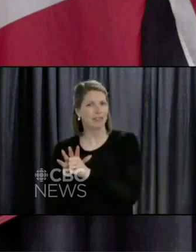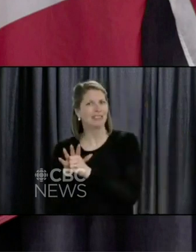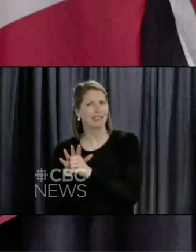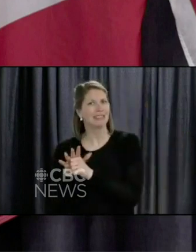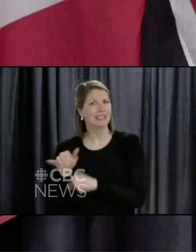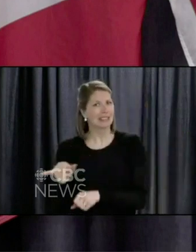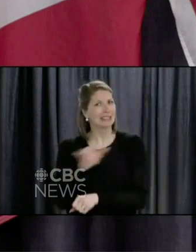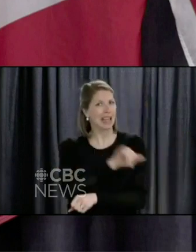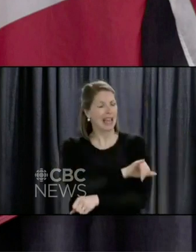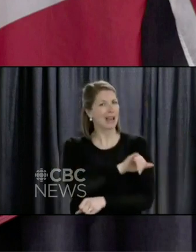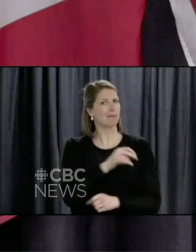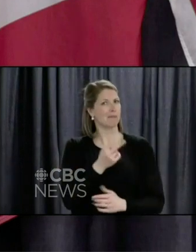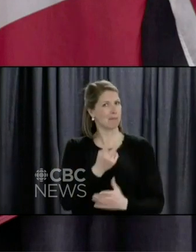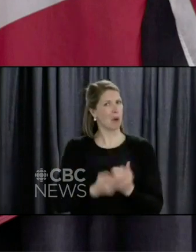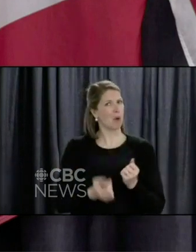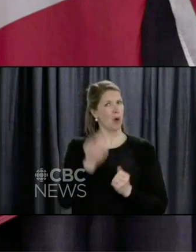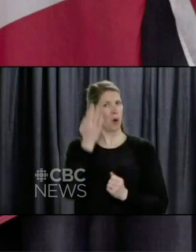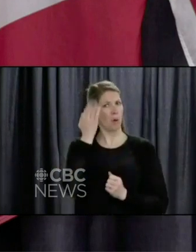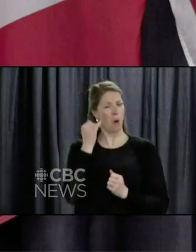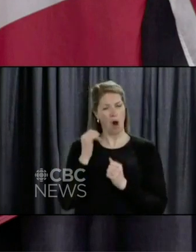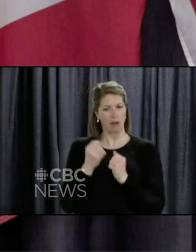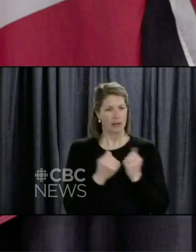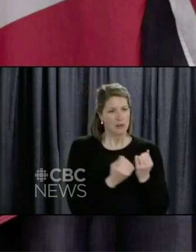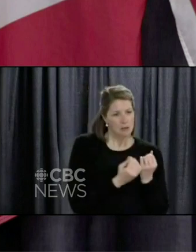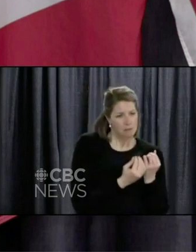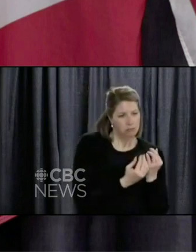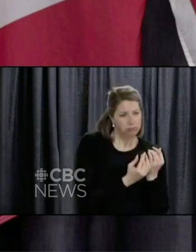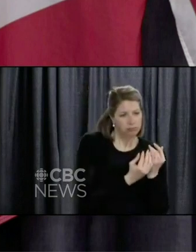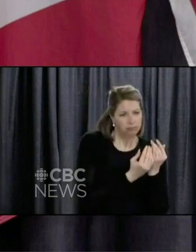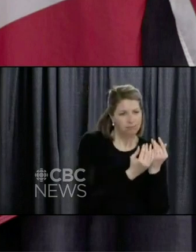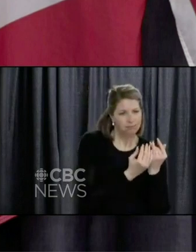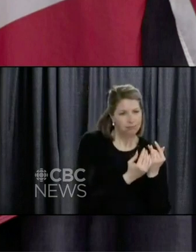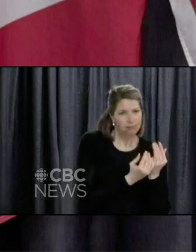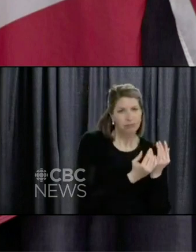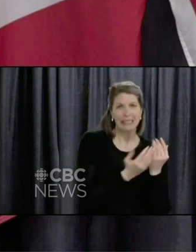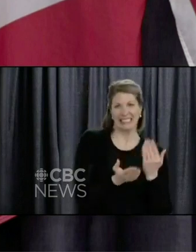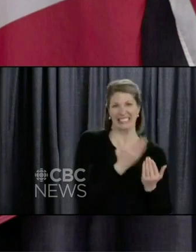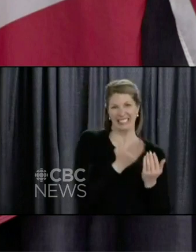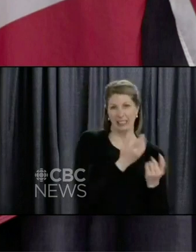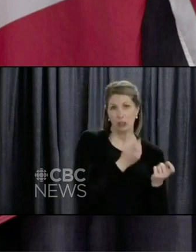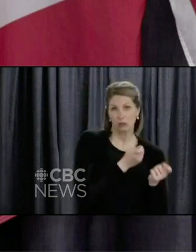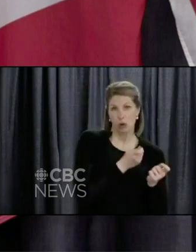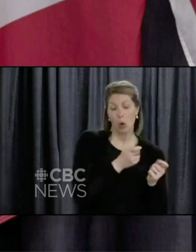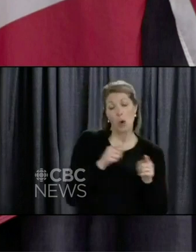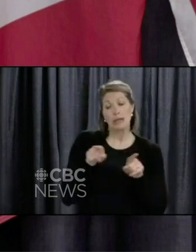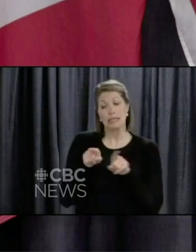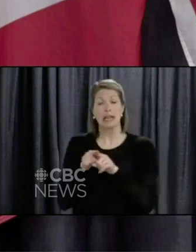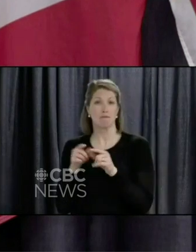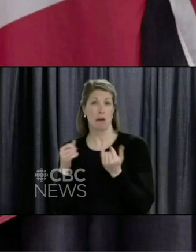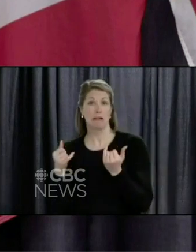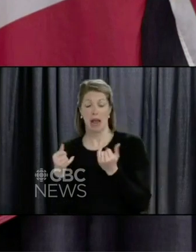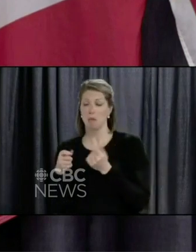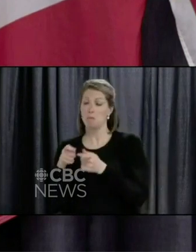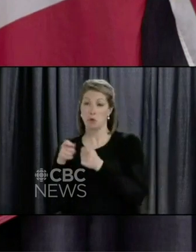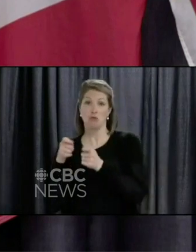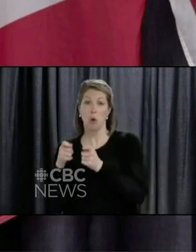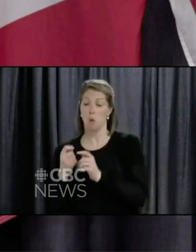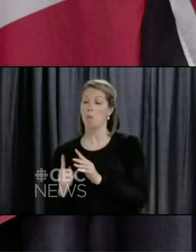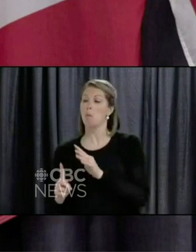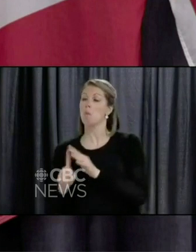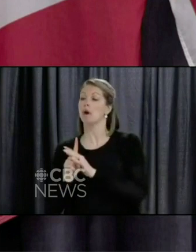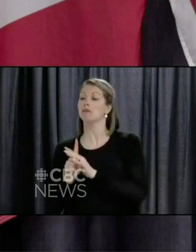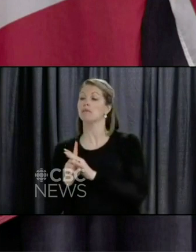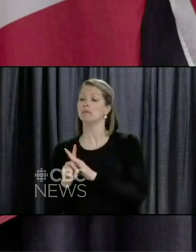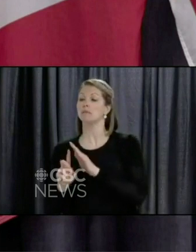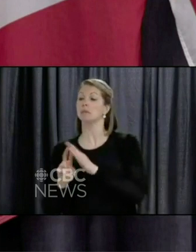entering a phase of embers. And everybody knows how easy it is for these things under the right conditions to start